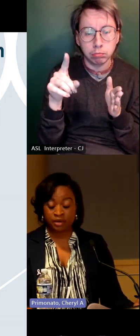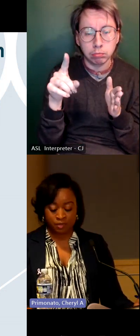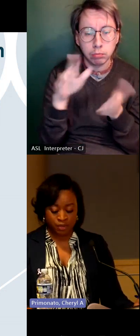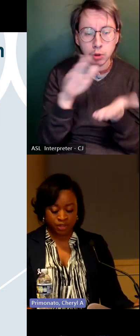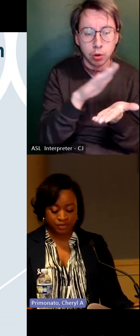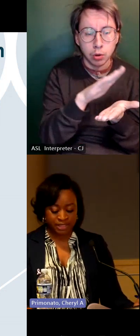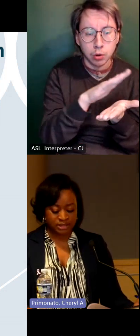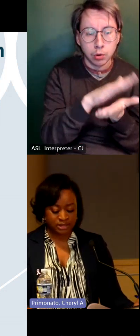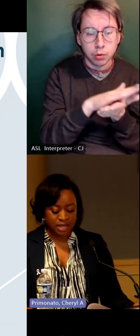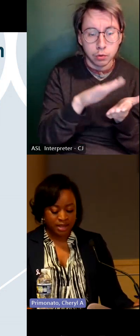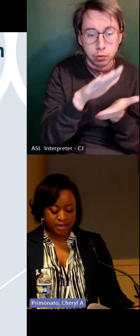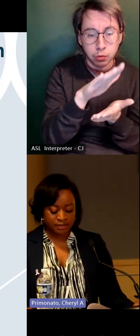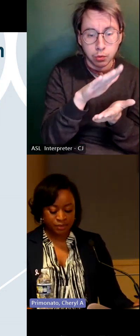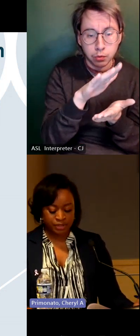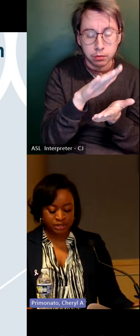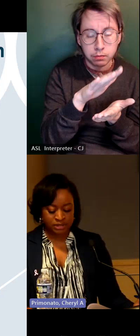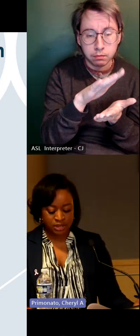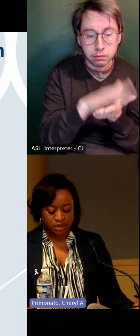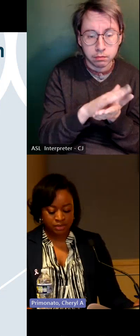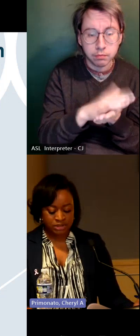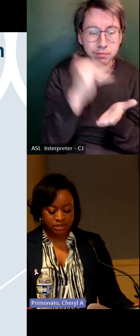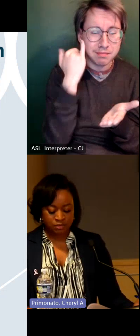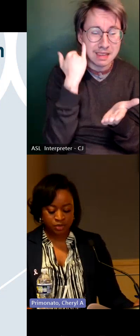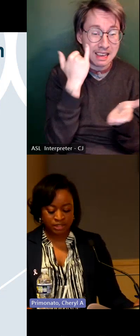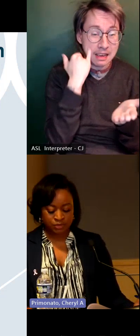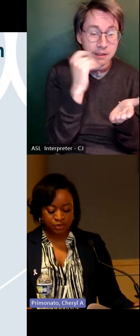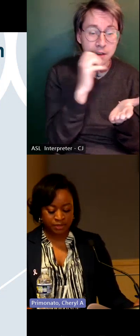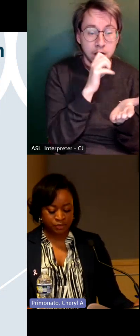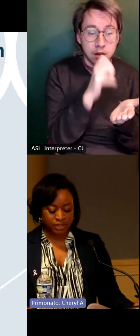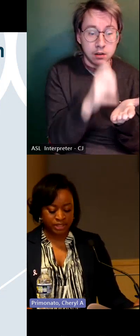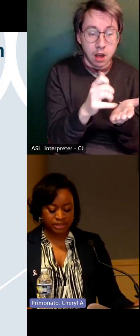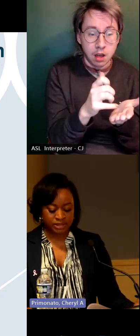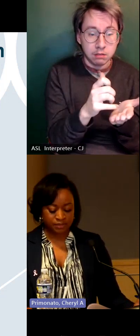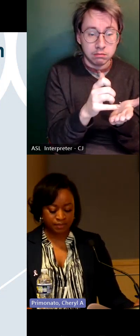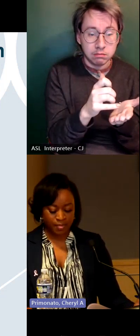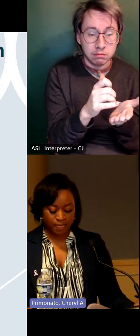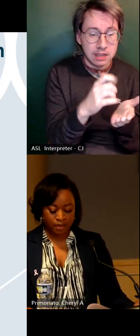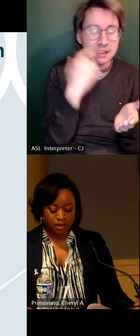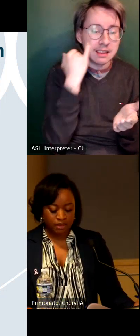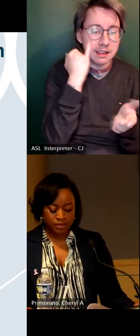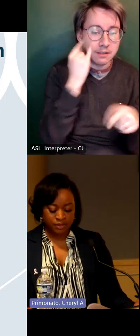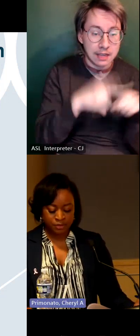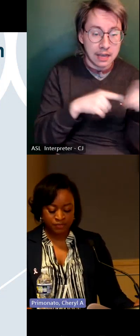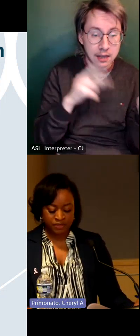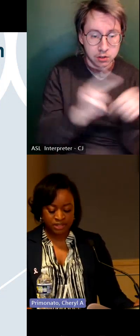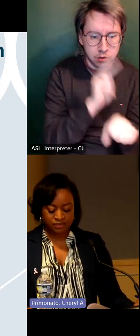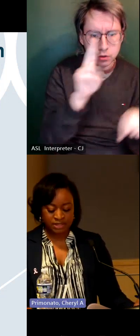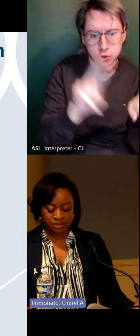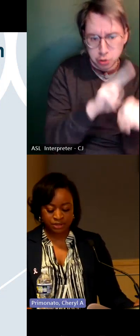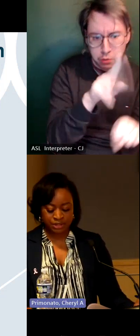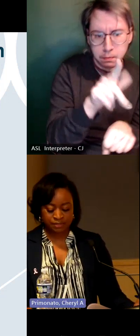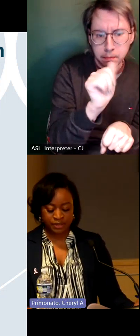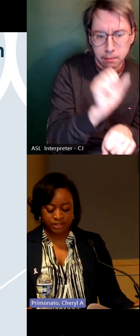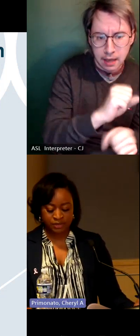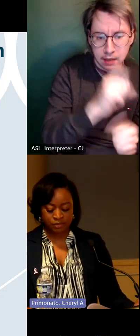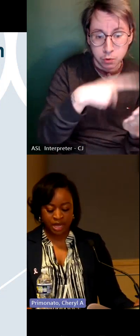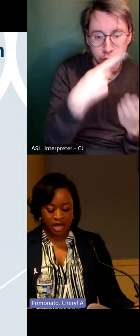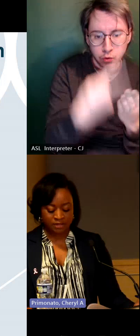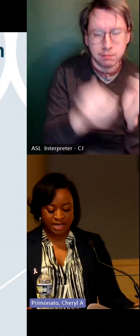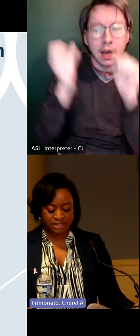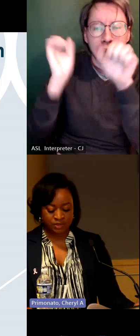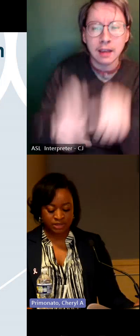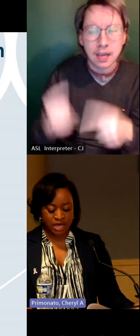with 10 or more units, and employers with 10 or more eligible employees. With approval of this resolution,